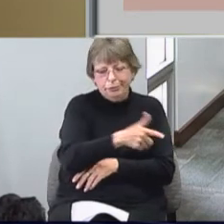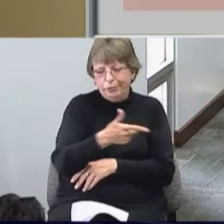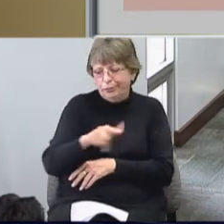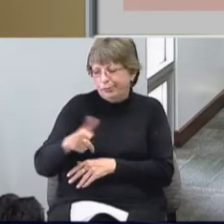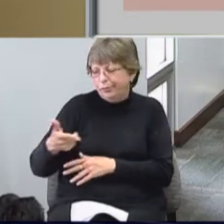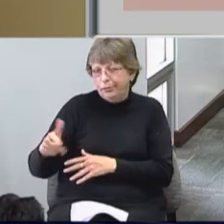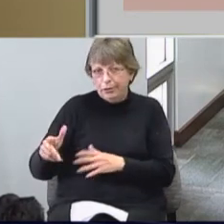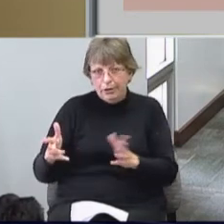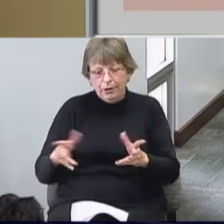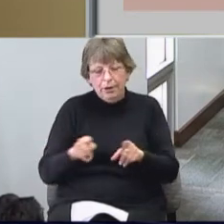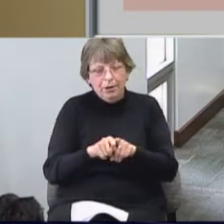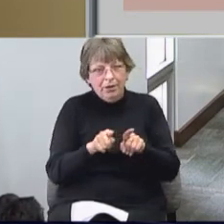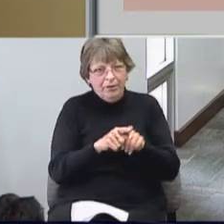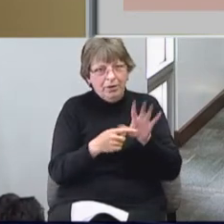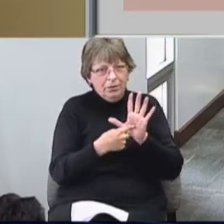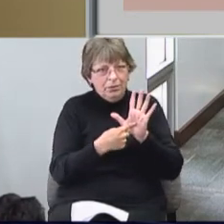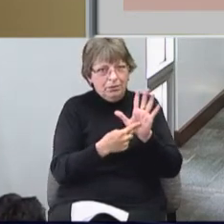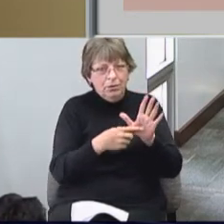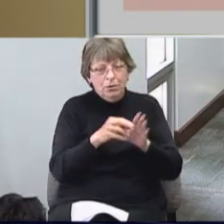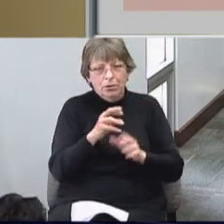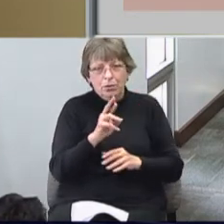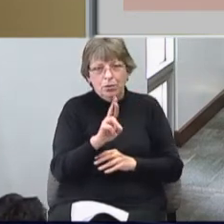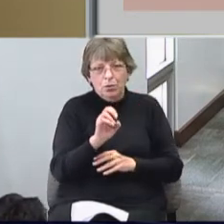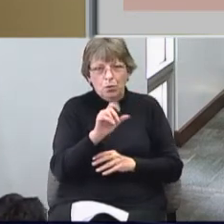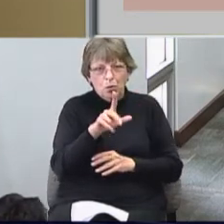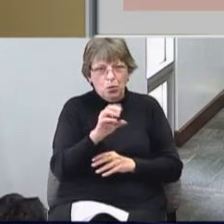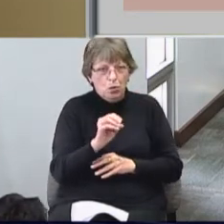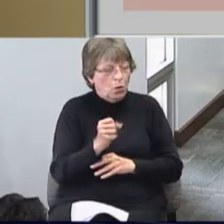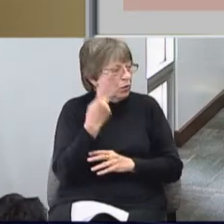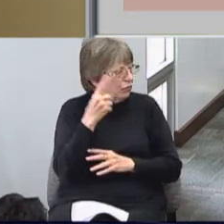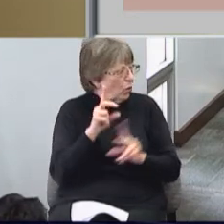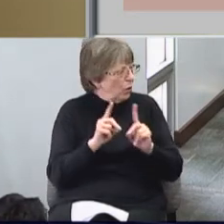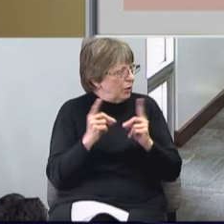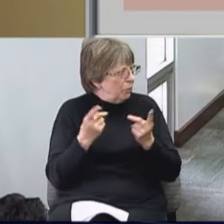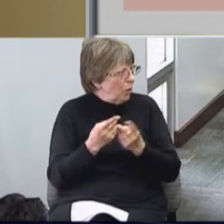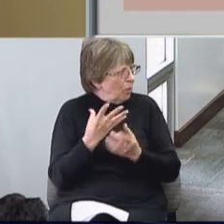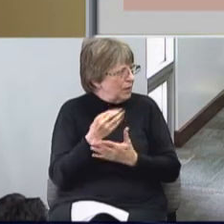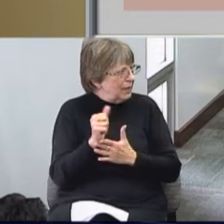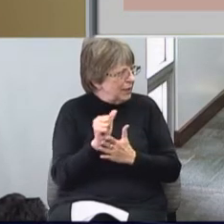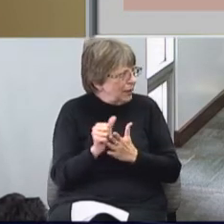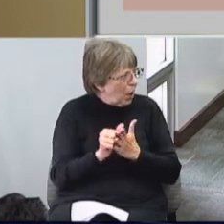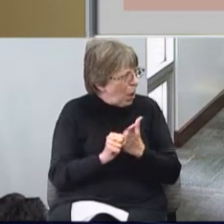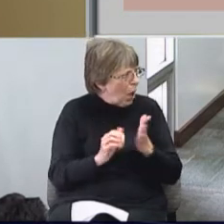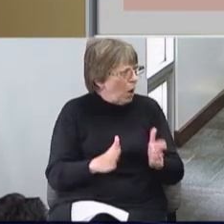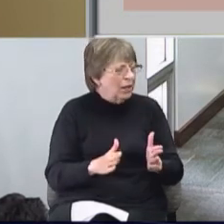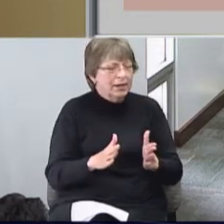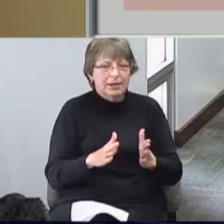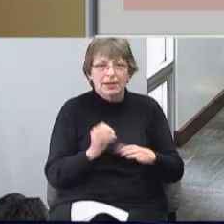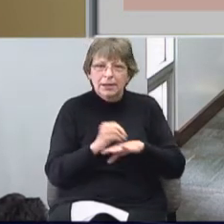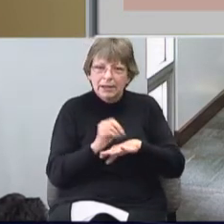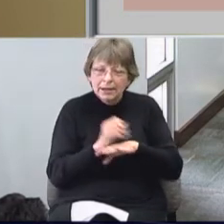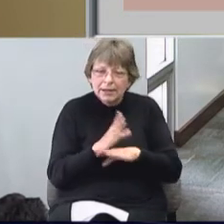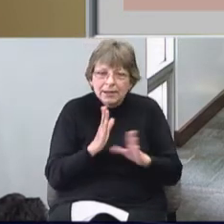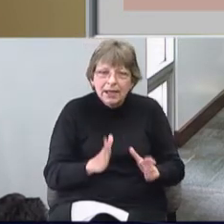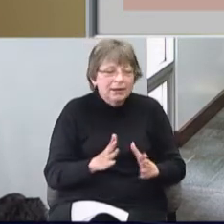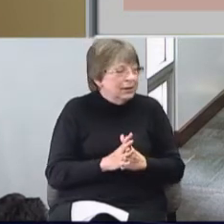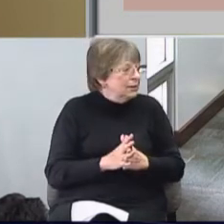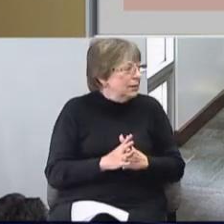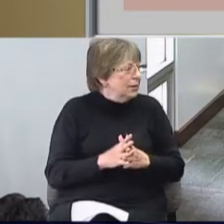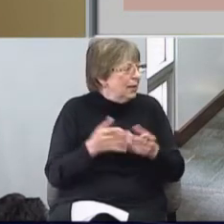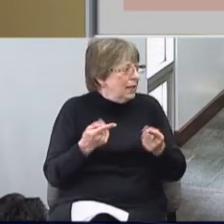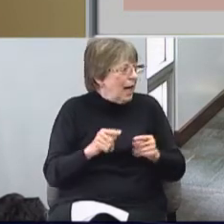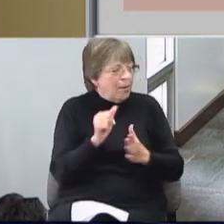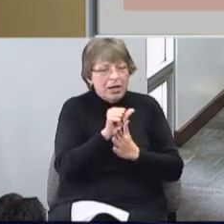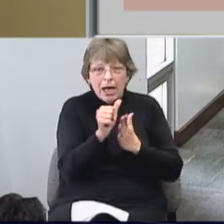I've also outlined the roles for the departments and the artists, the consultants. Once an artist